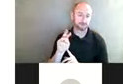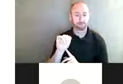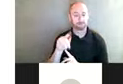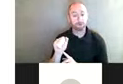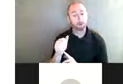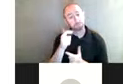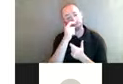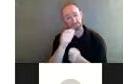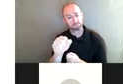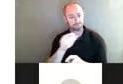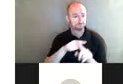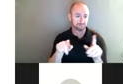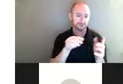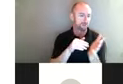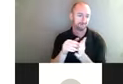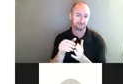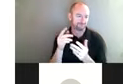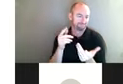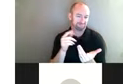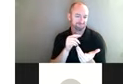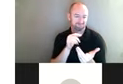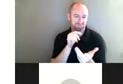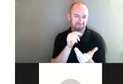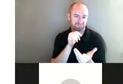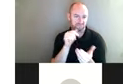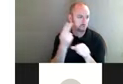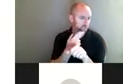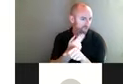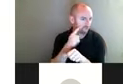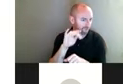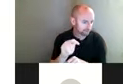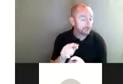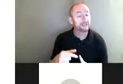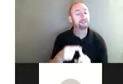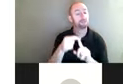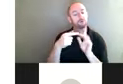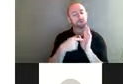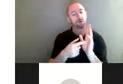interesting, but they're often not useful unless your point is really just to show where people live.